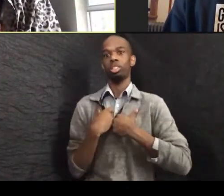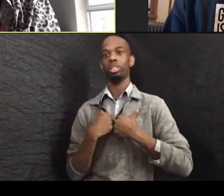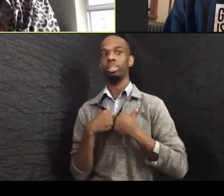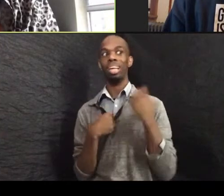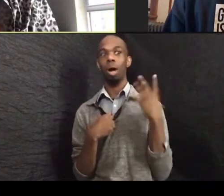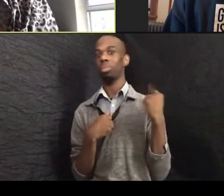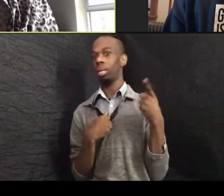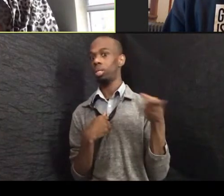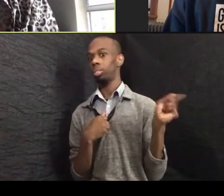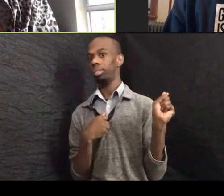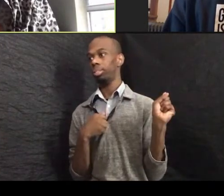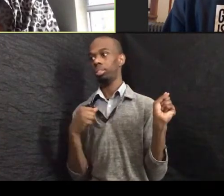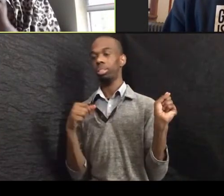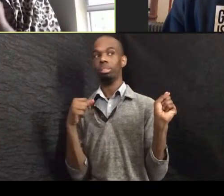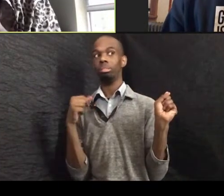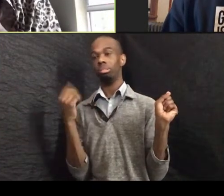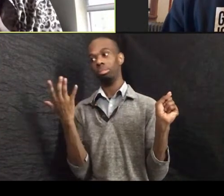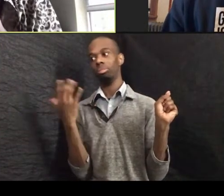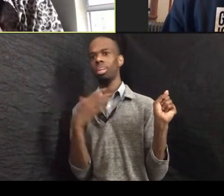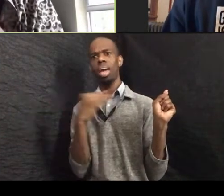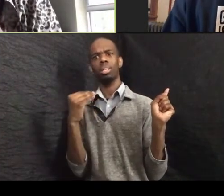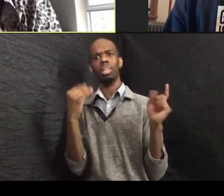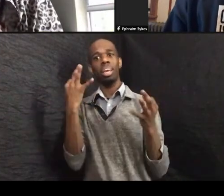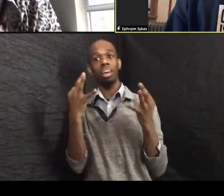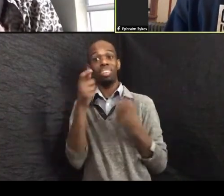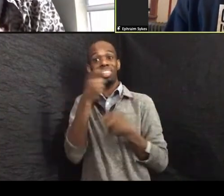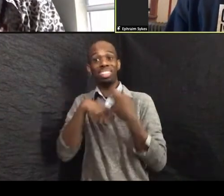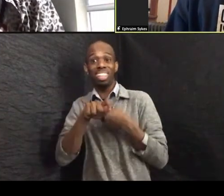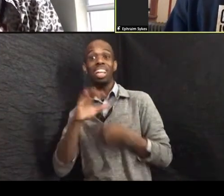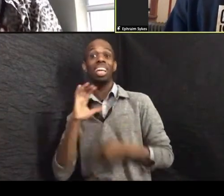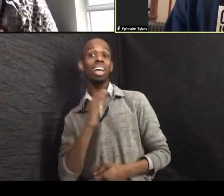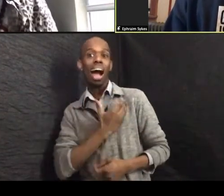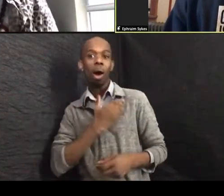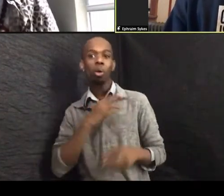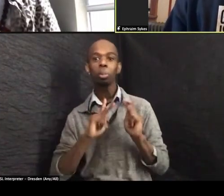off. You could hear your audience. Yeah, man. It's a